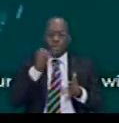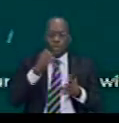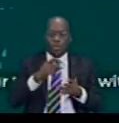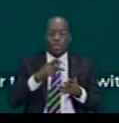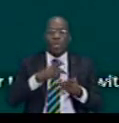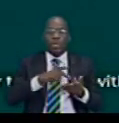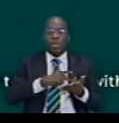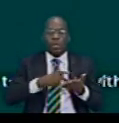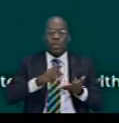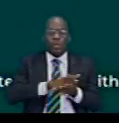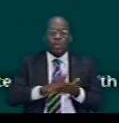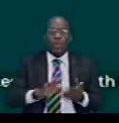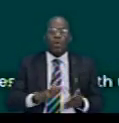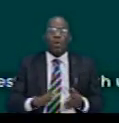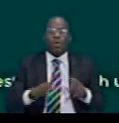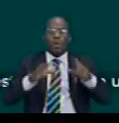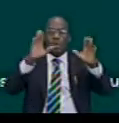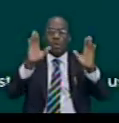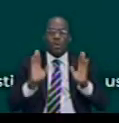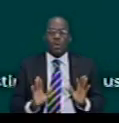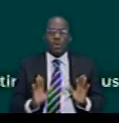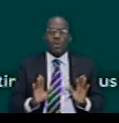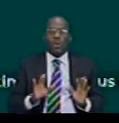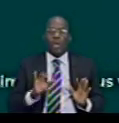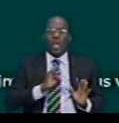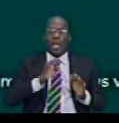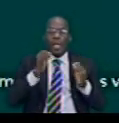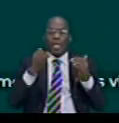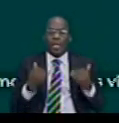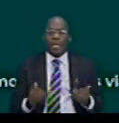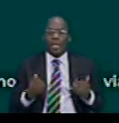I can now stand straight.